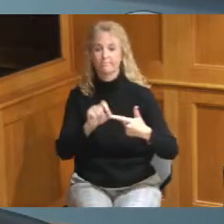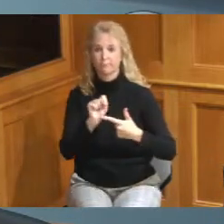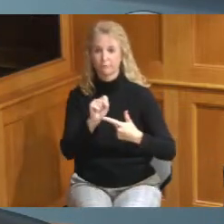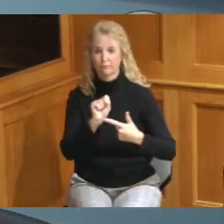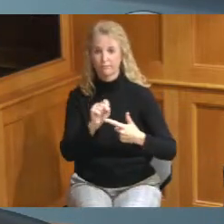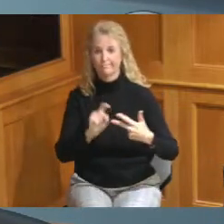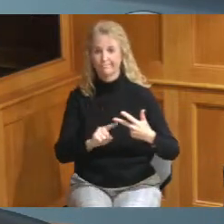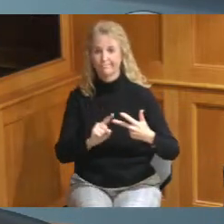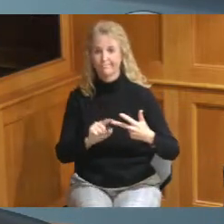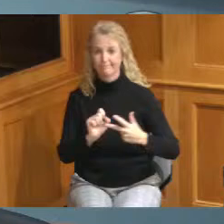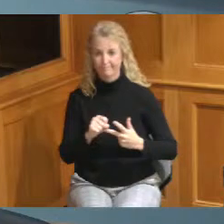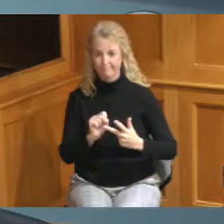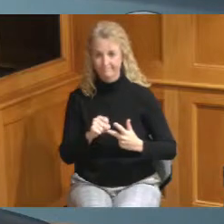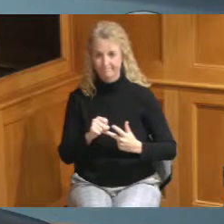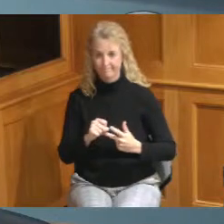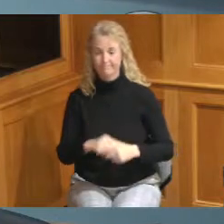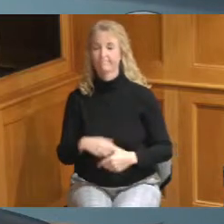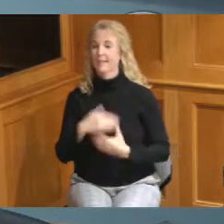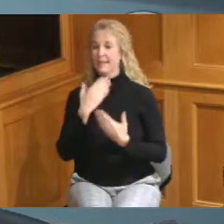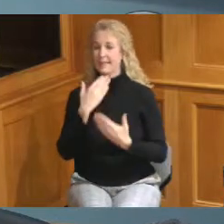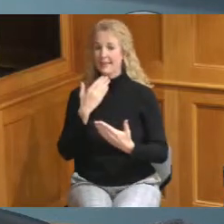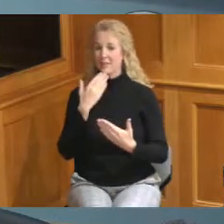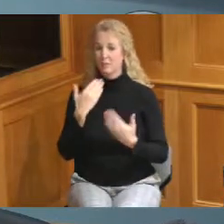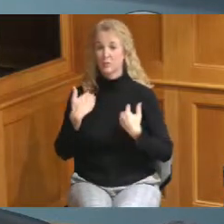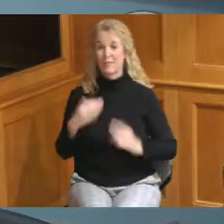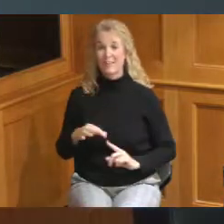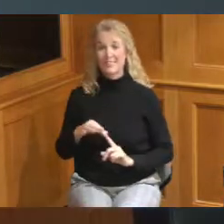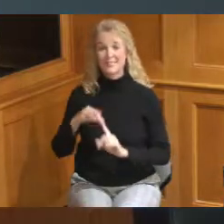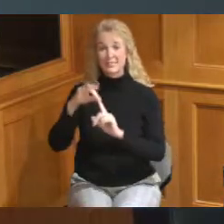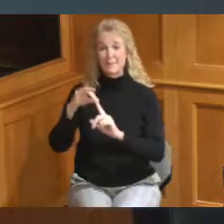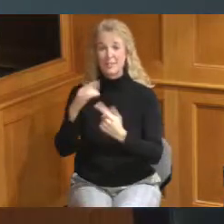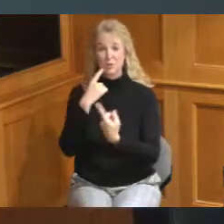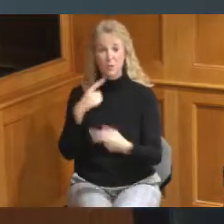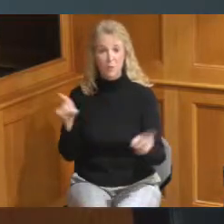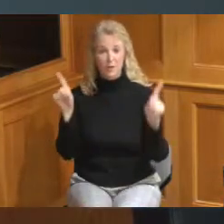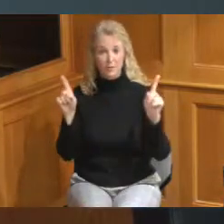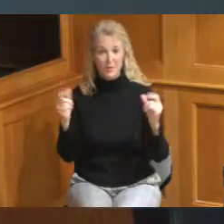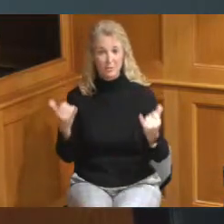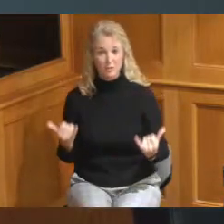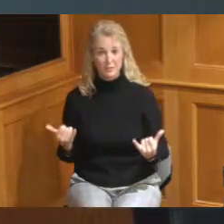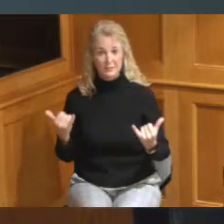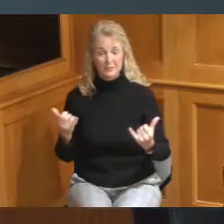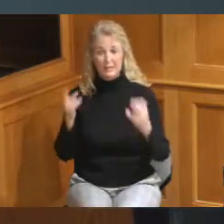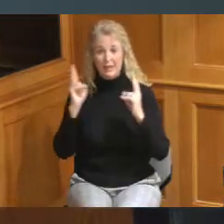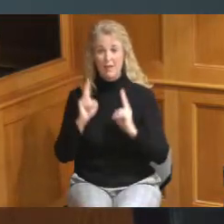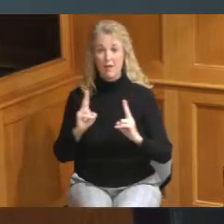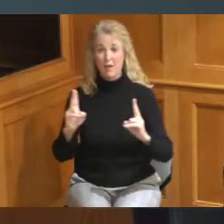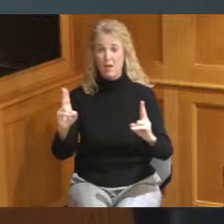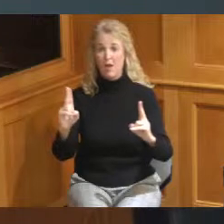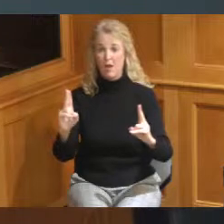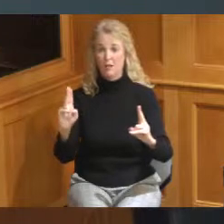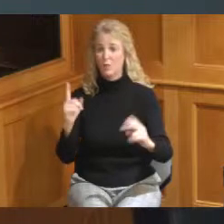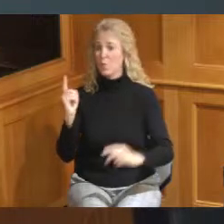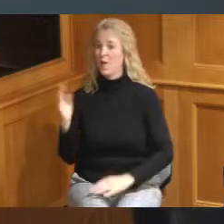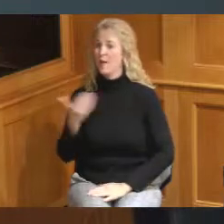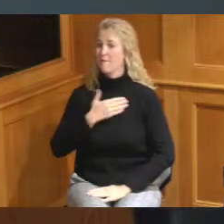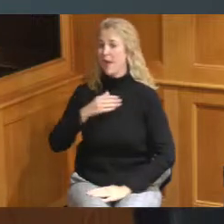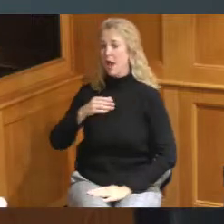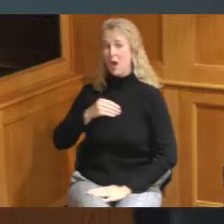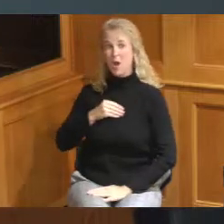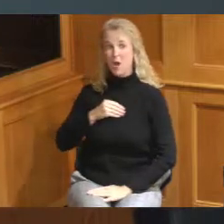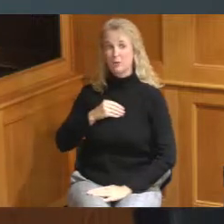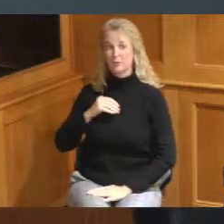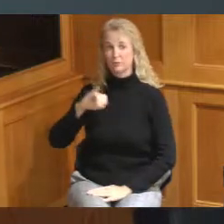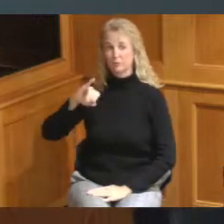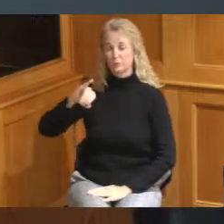Summer Dumas. thank you. We have a special proclamation honoring one of our own, Joe